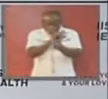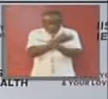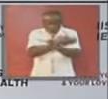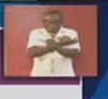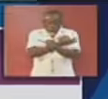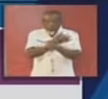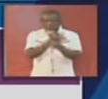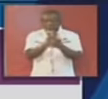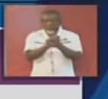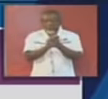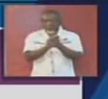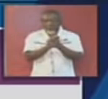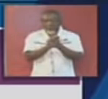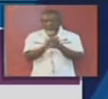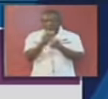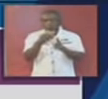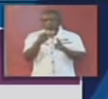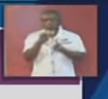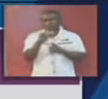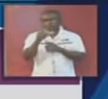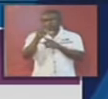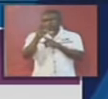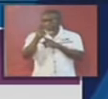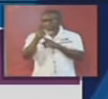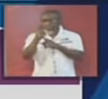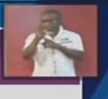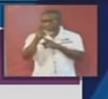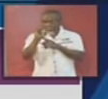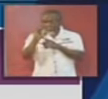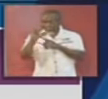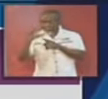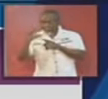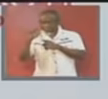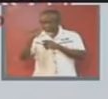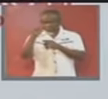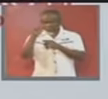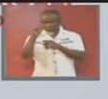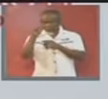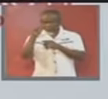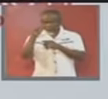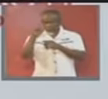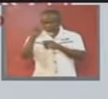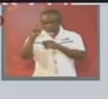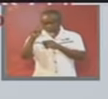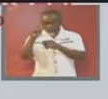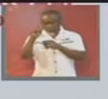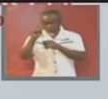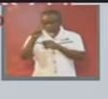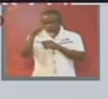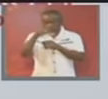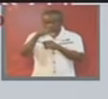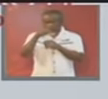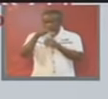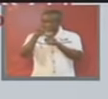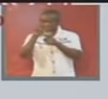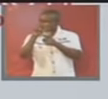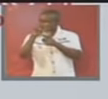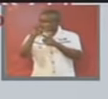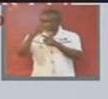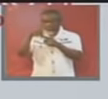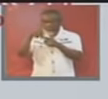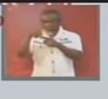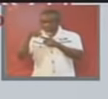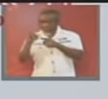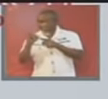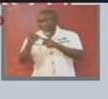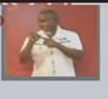is part of the CEPI arrangement through the Bill and Melinda Gates Foundation, who are helping to provide financing for